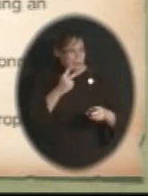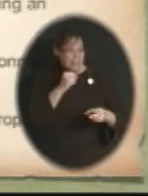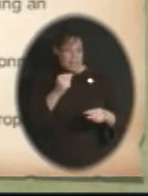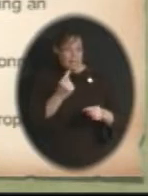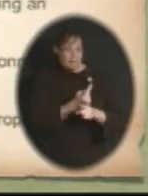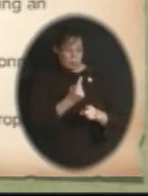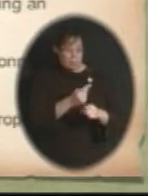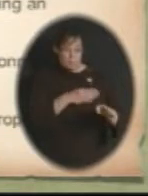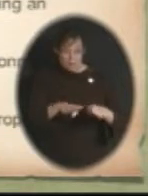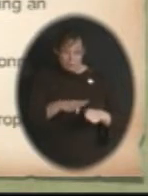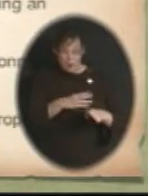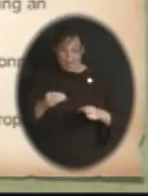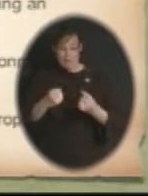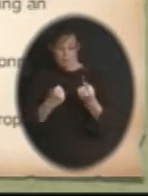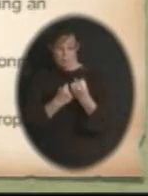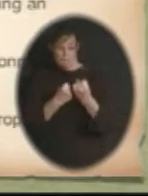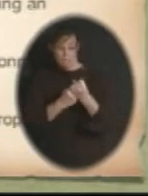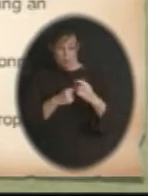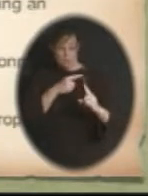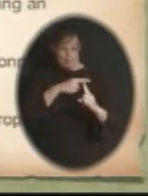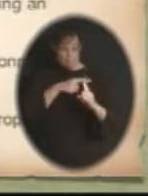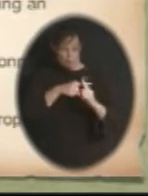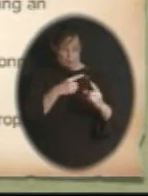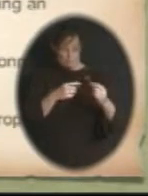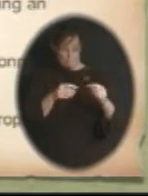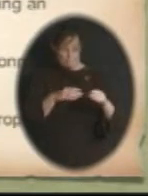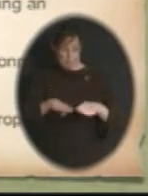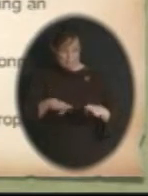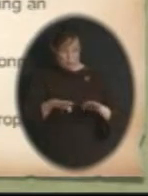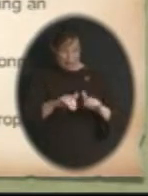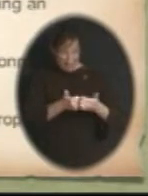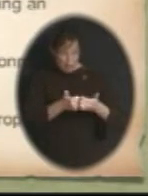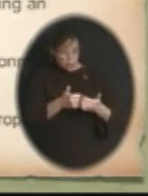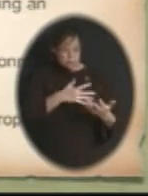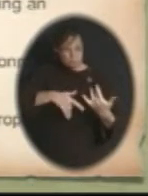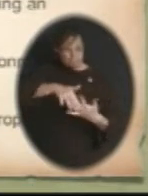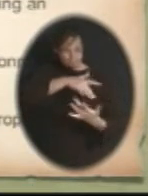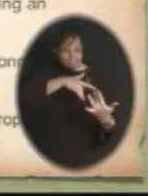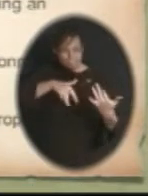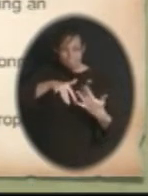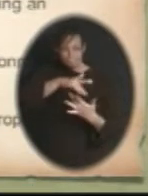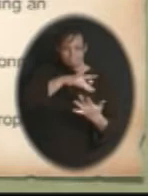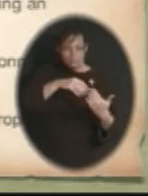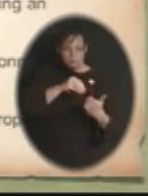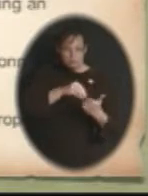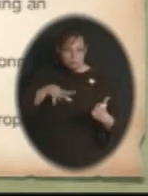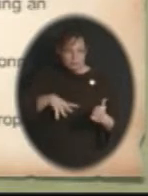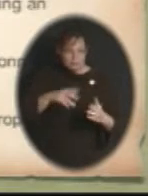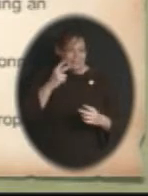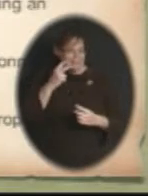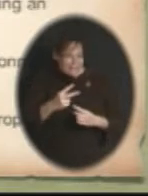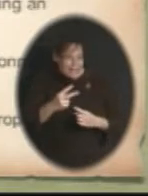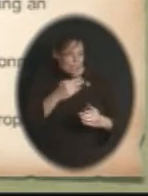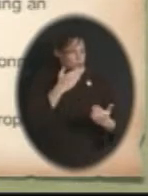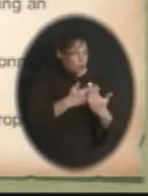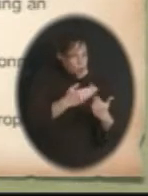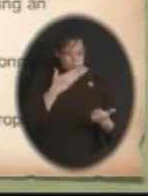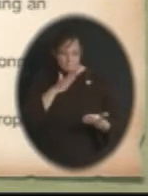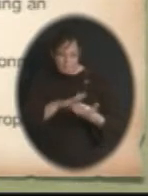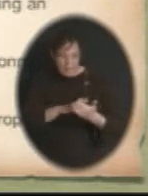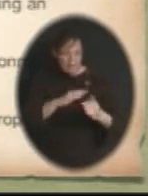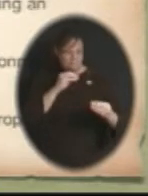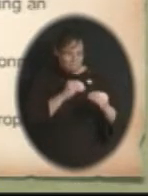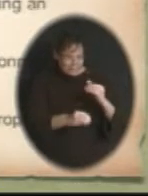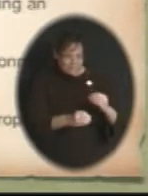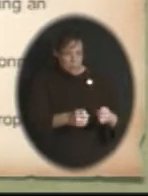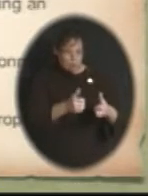behavior and to reinforce appropriate behavior is to be out there and among students and seeing it and catching it, good or bad, correcting